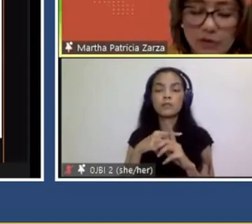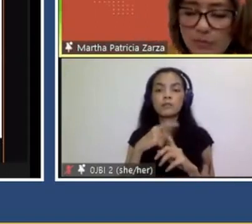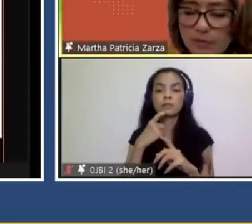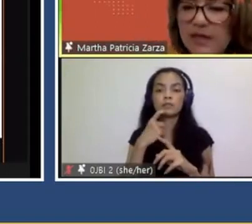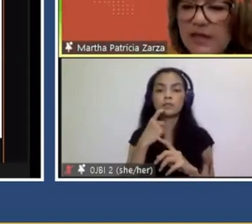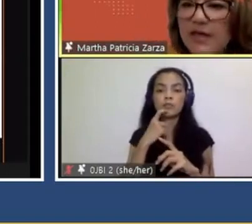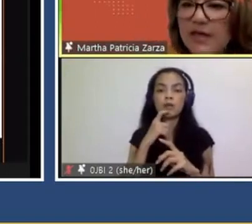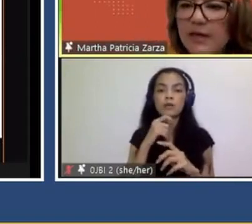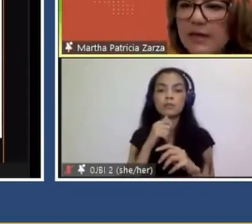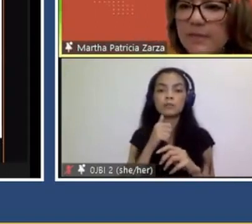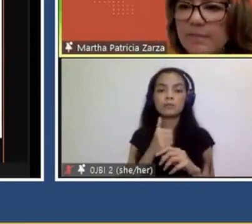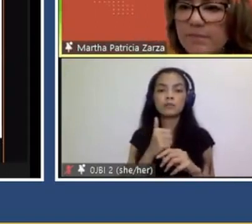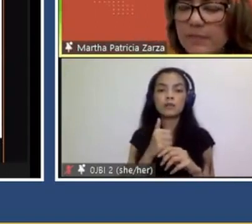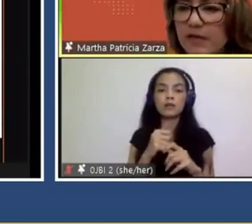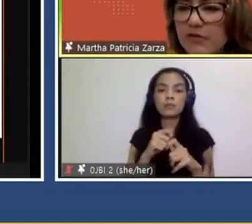some ergonomic